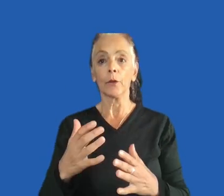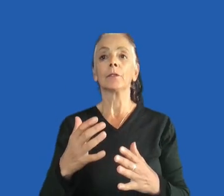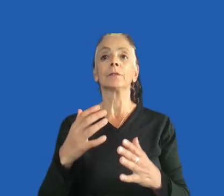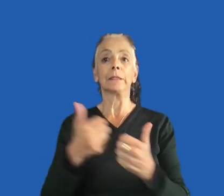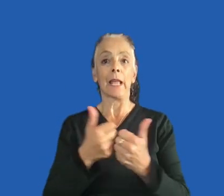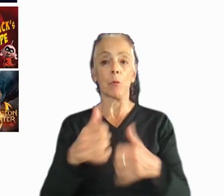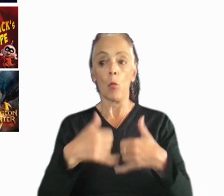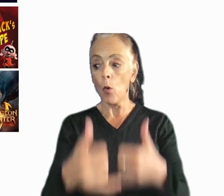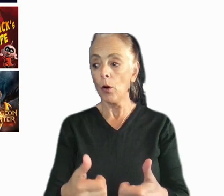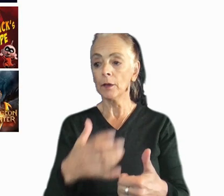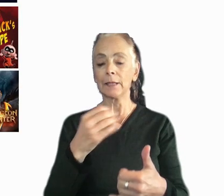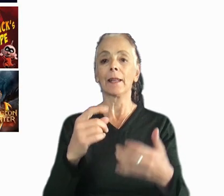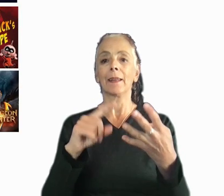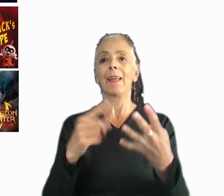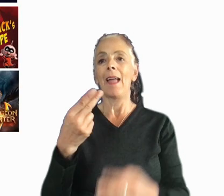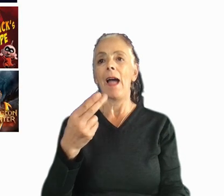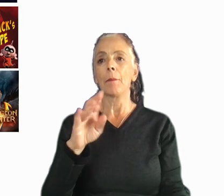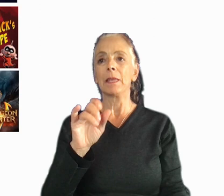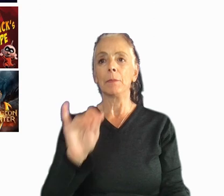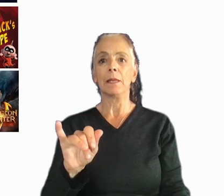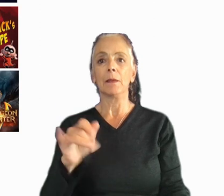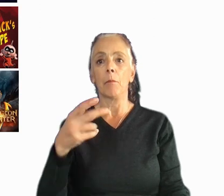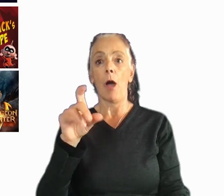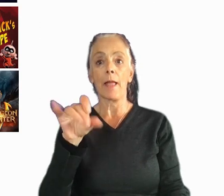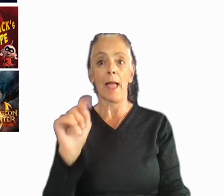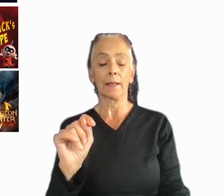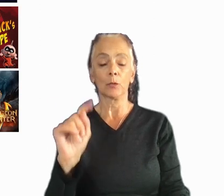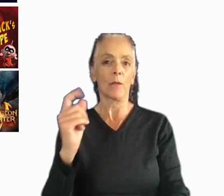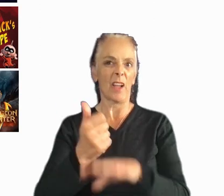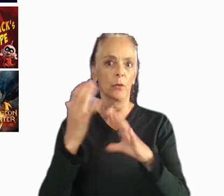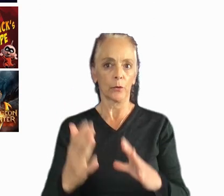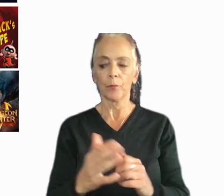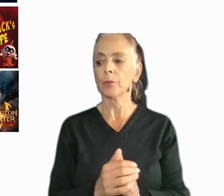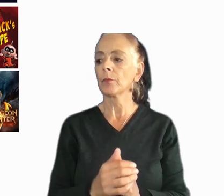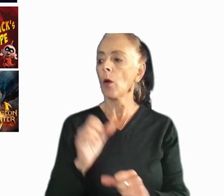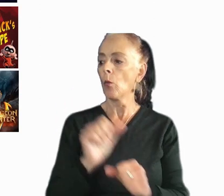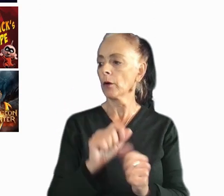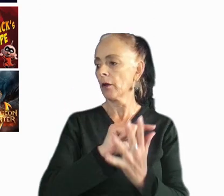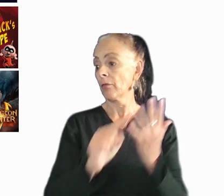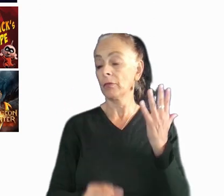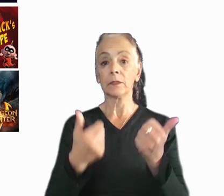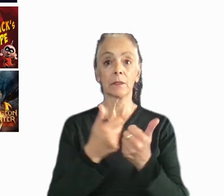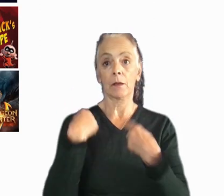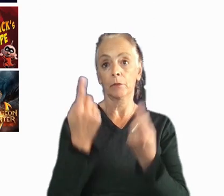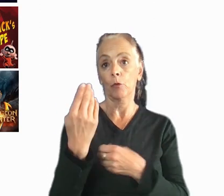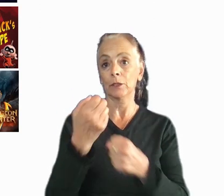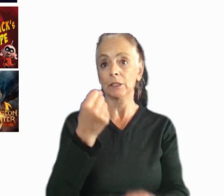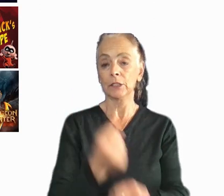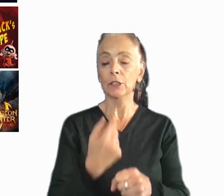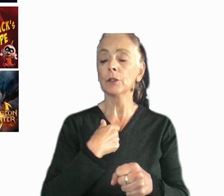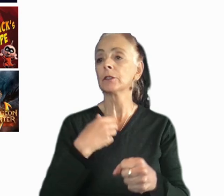Habibis podcast. These are some of the games that I've worked on in my 14 years in the industry. I've shipped